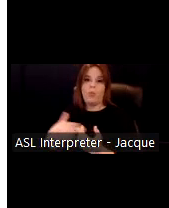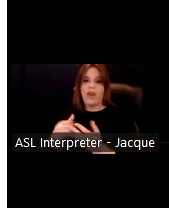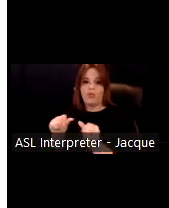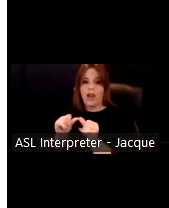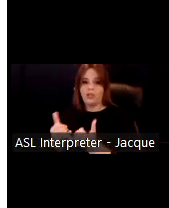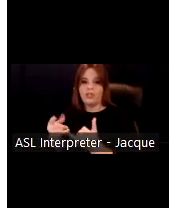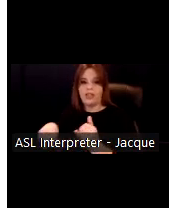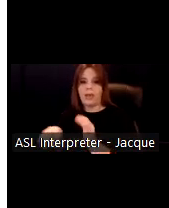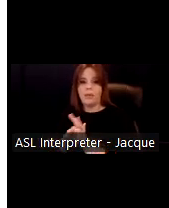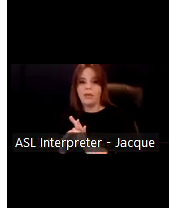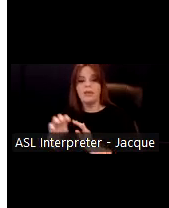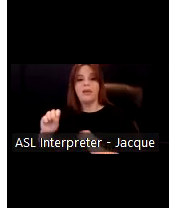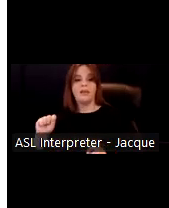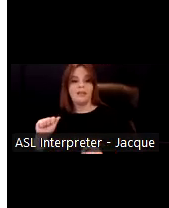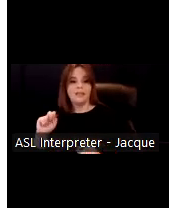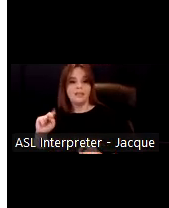Okay, thank you.